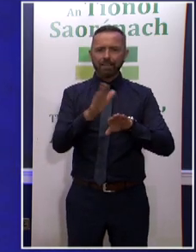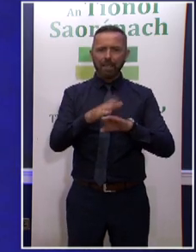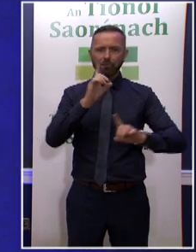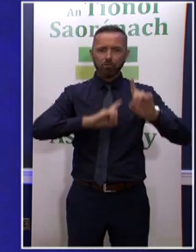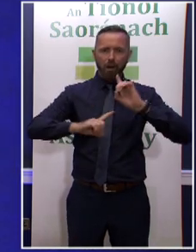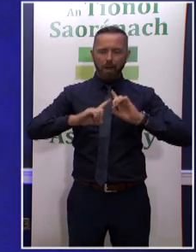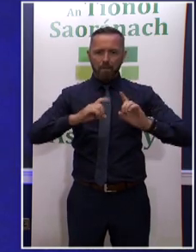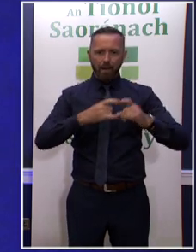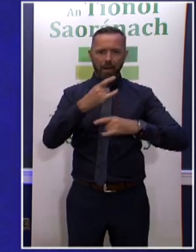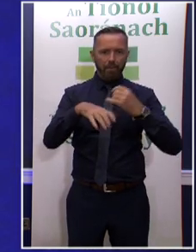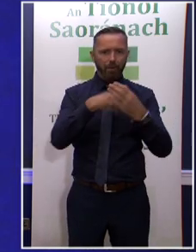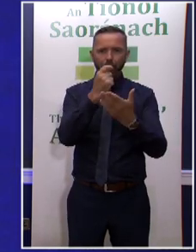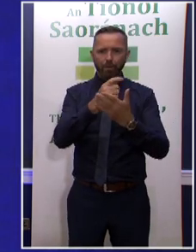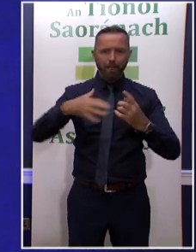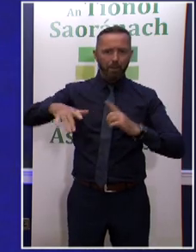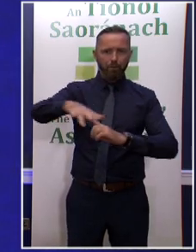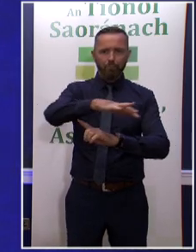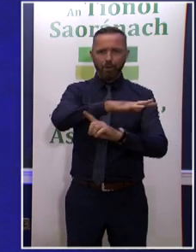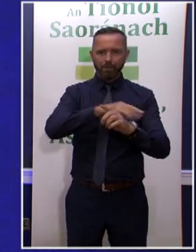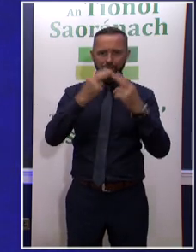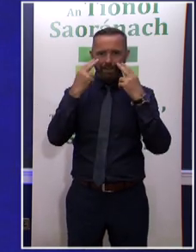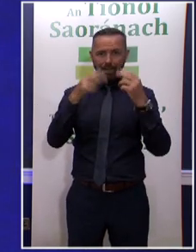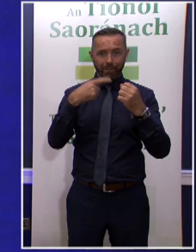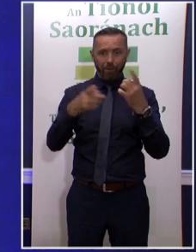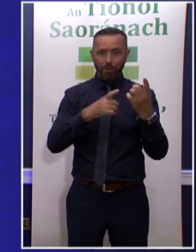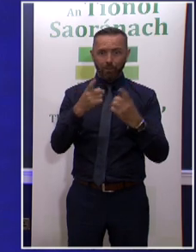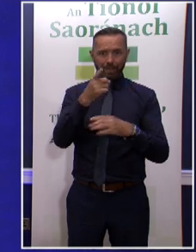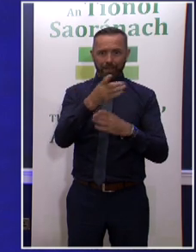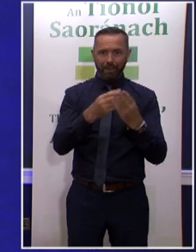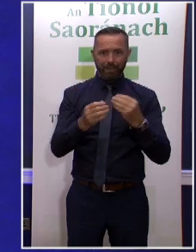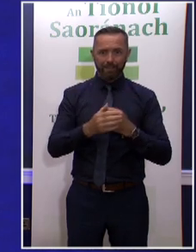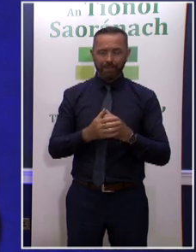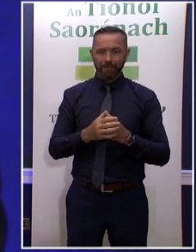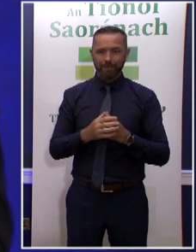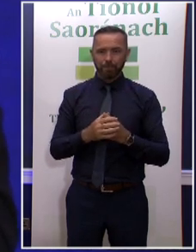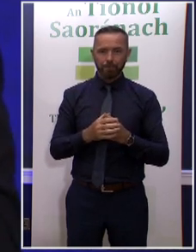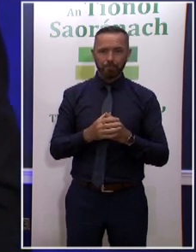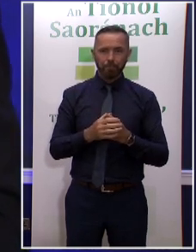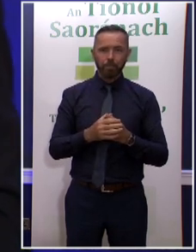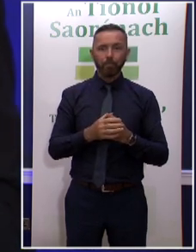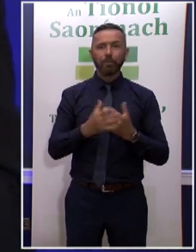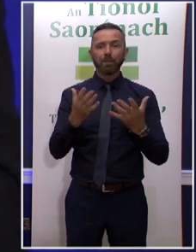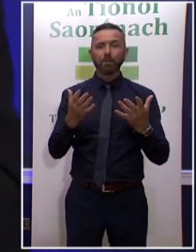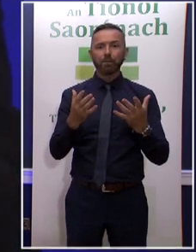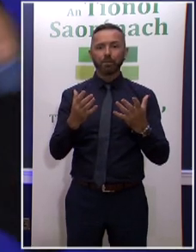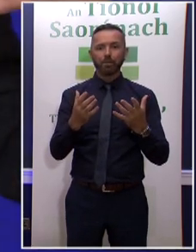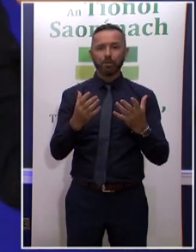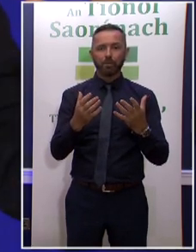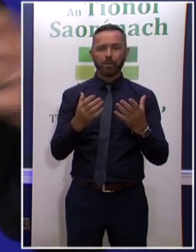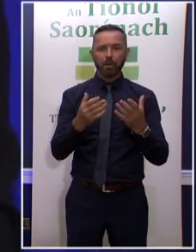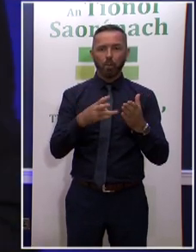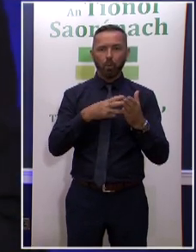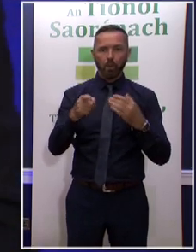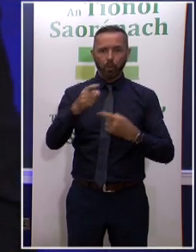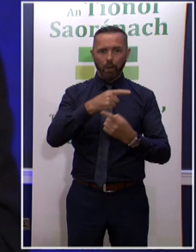the time, all around us. So nature is always doing these things, these life and death struggles. And while we're carrying